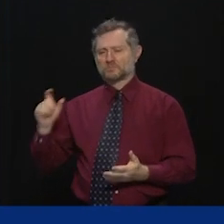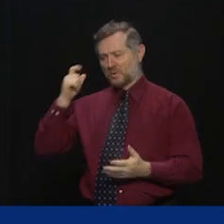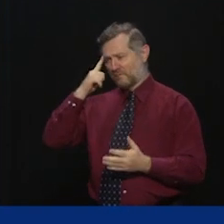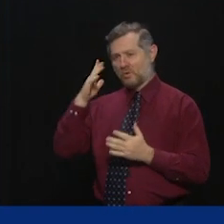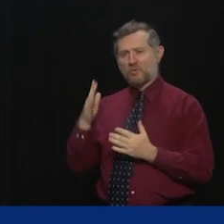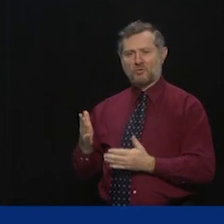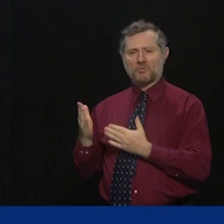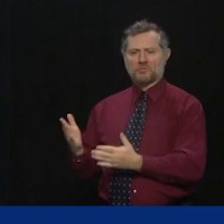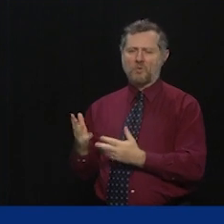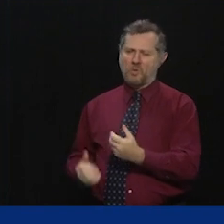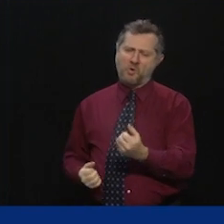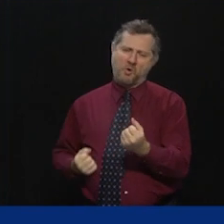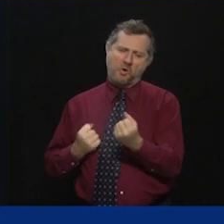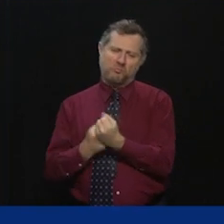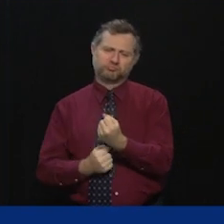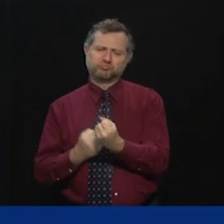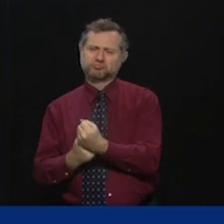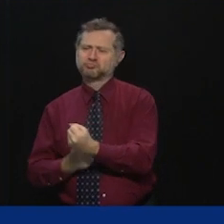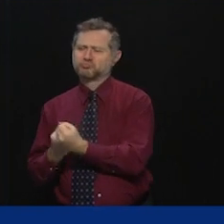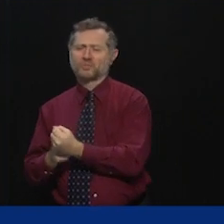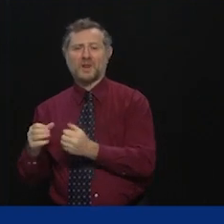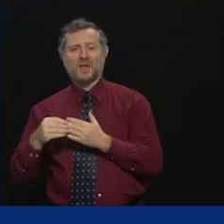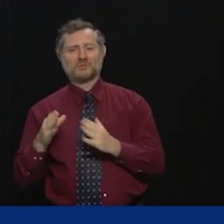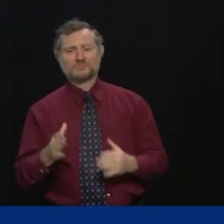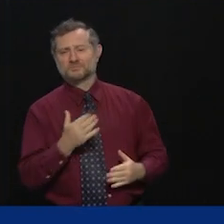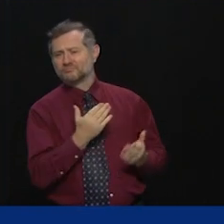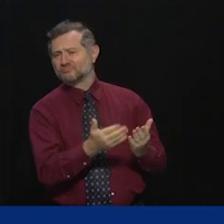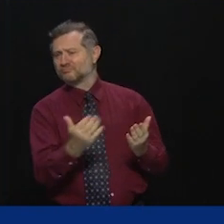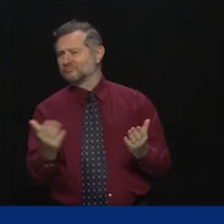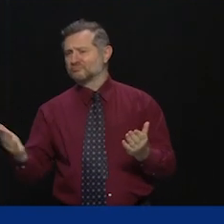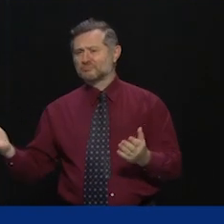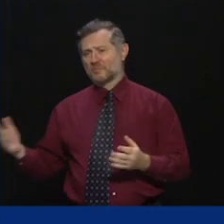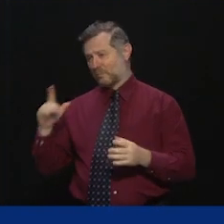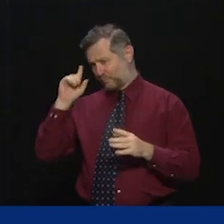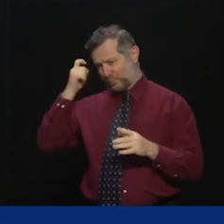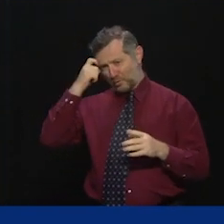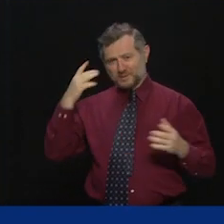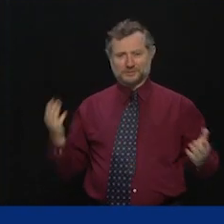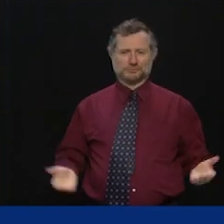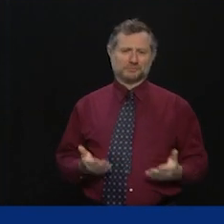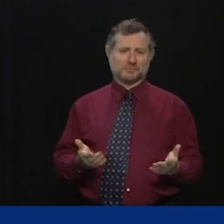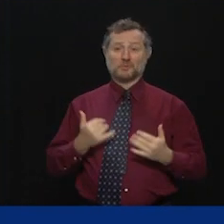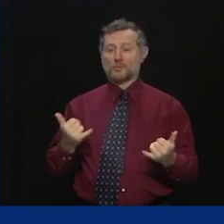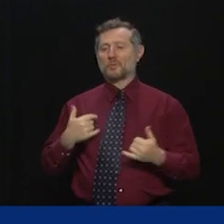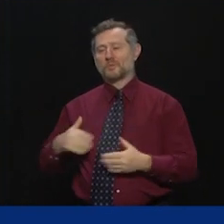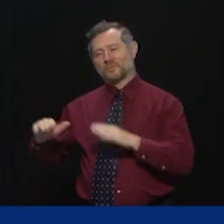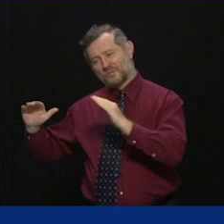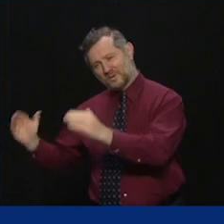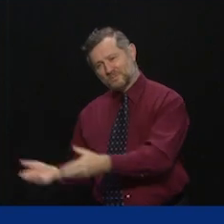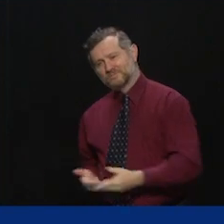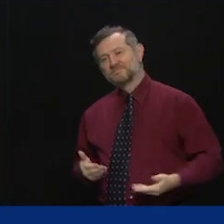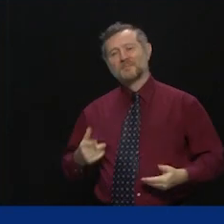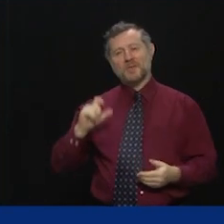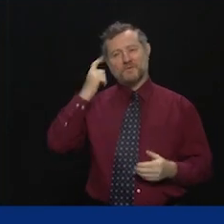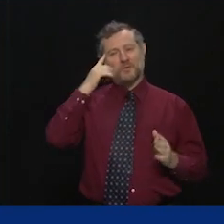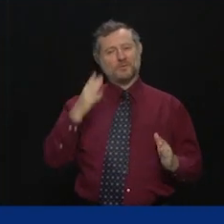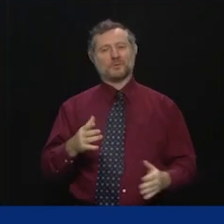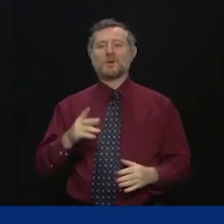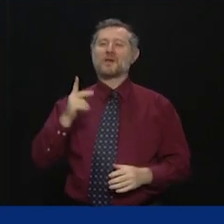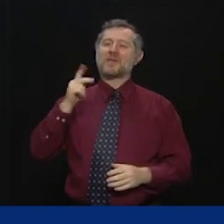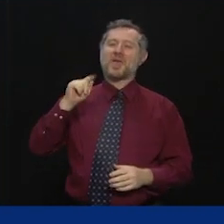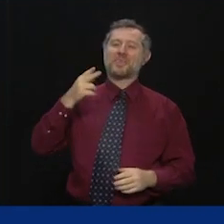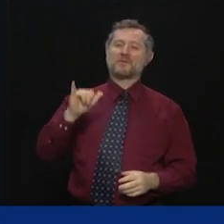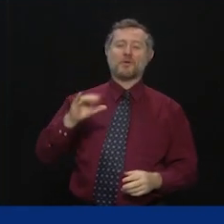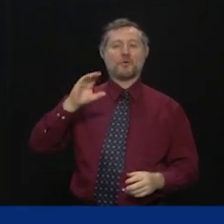champion for us here in the Boogie Down Bronx. Ladies and gentlemen, please help me welcome to the mic our Governor, Kathy Hochul.